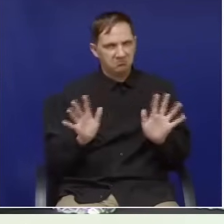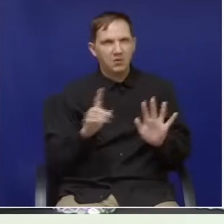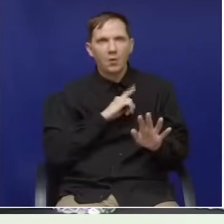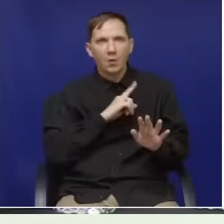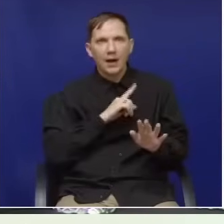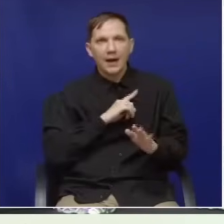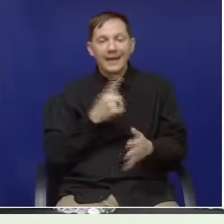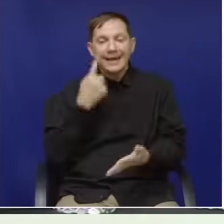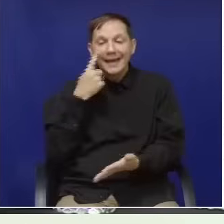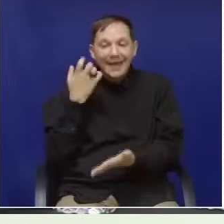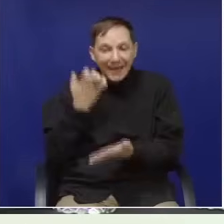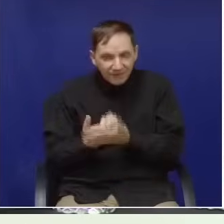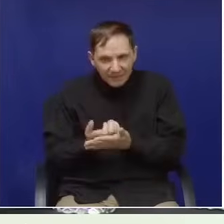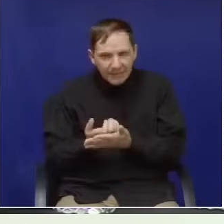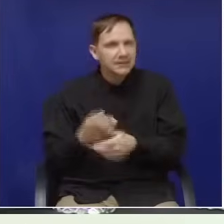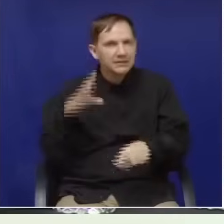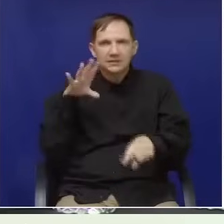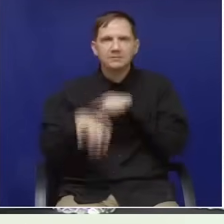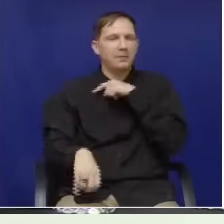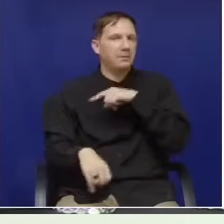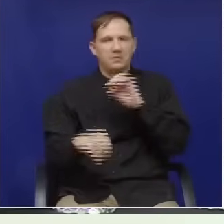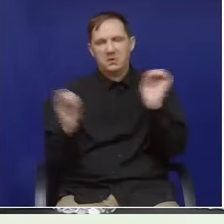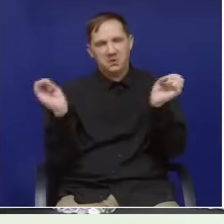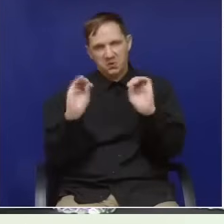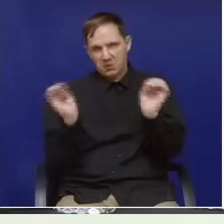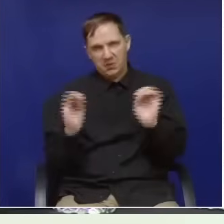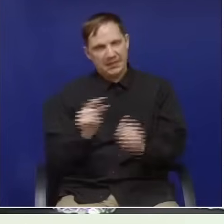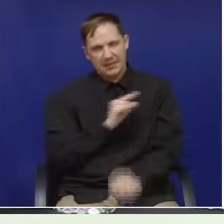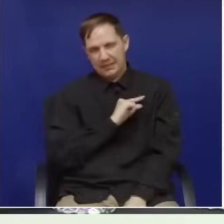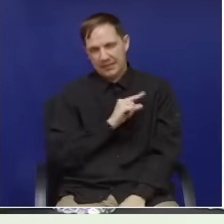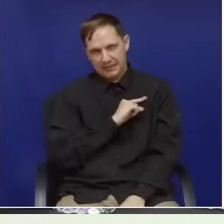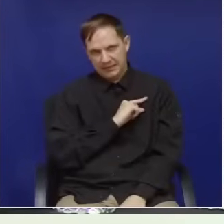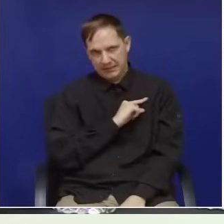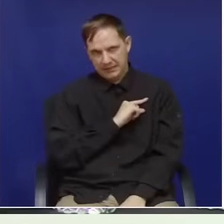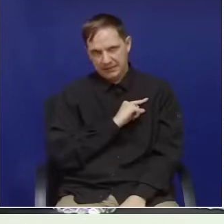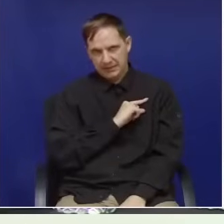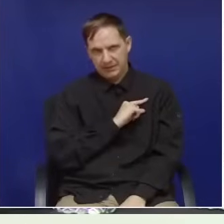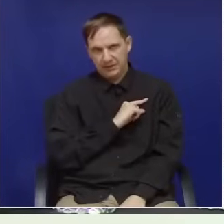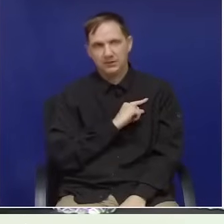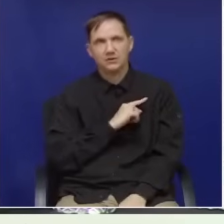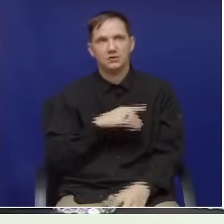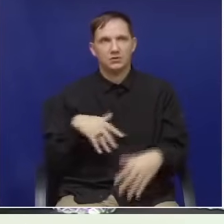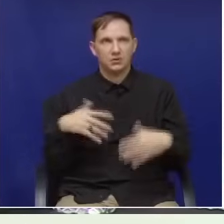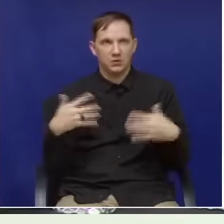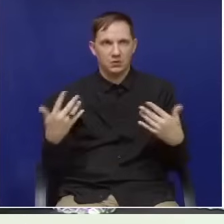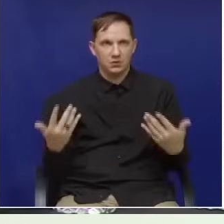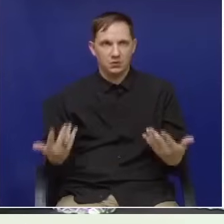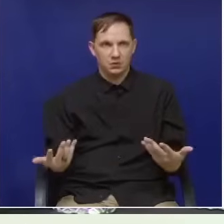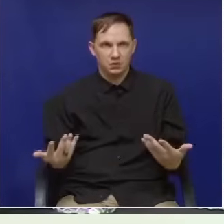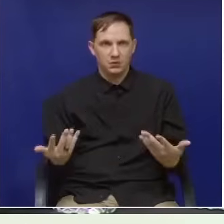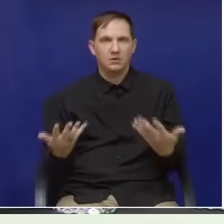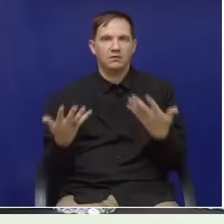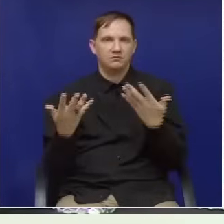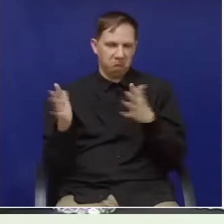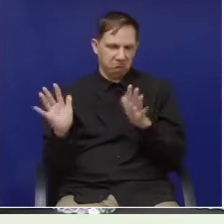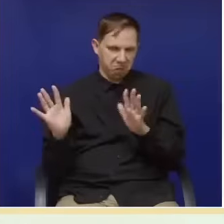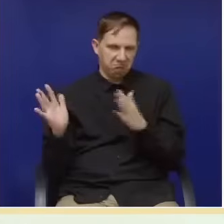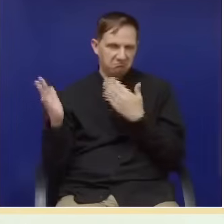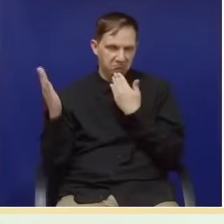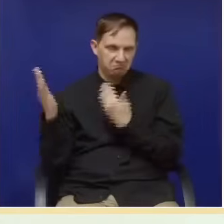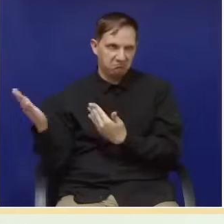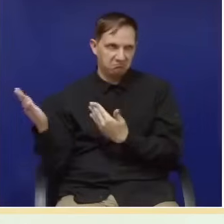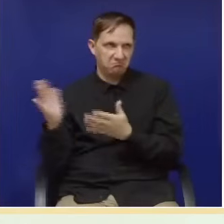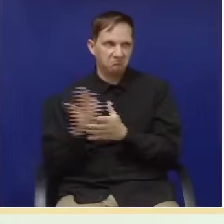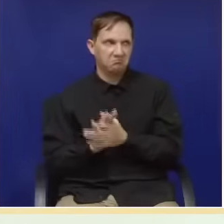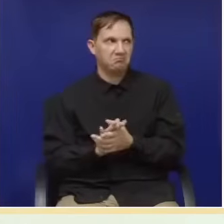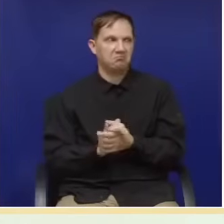the due processes that were followed that arrived at that determination. Thank you, Chairperson. Thank you, Honorable